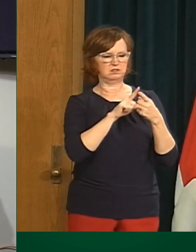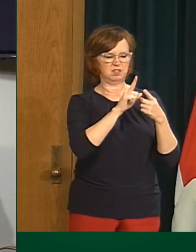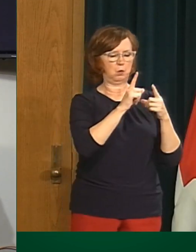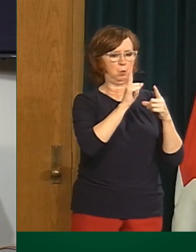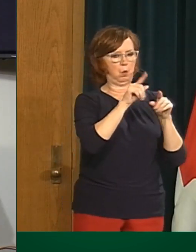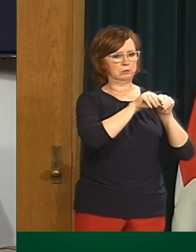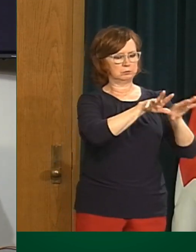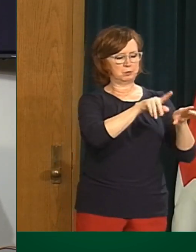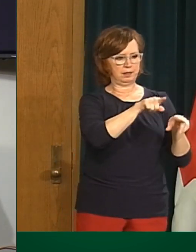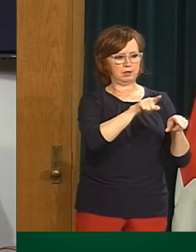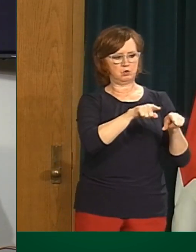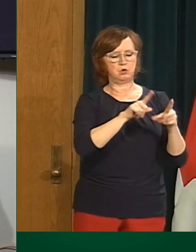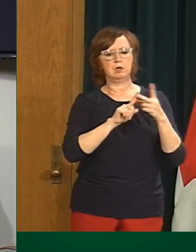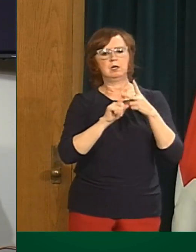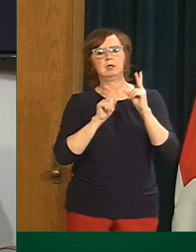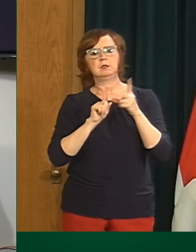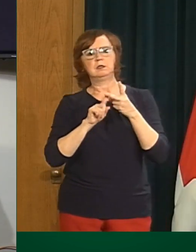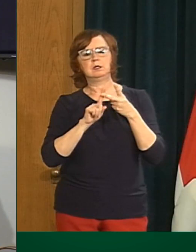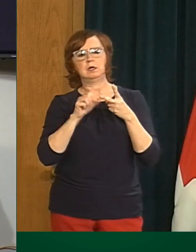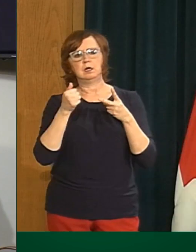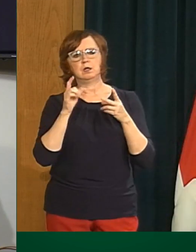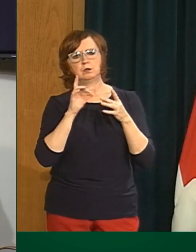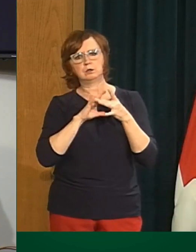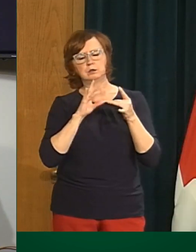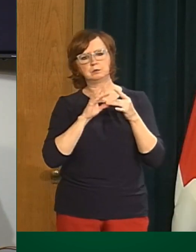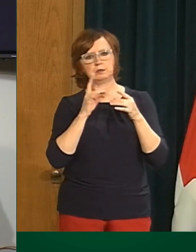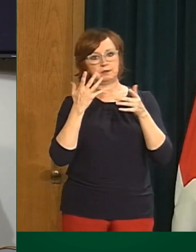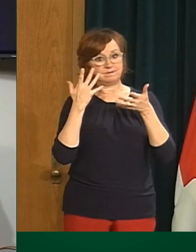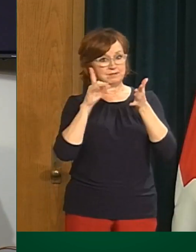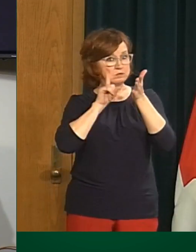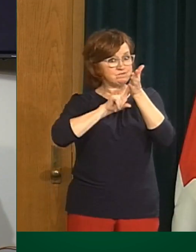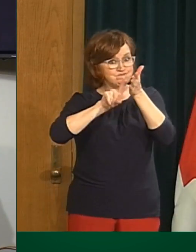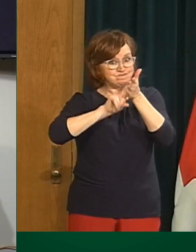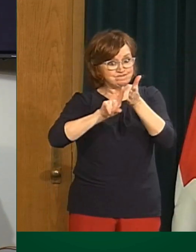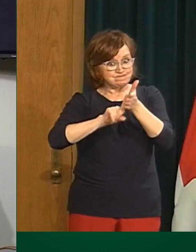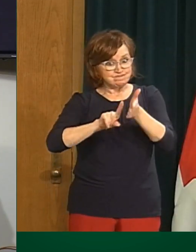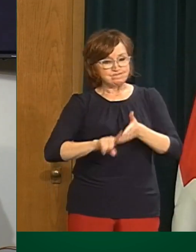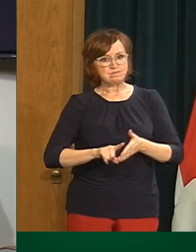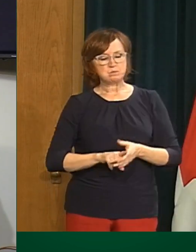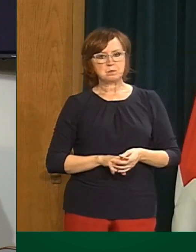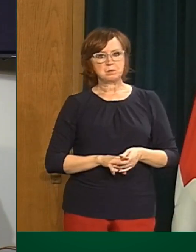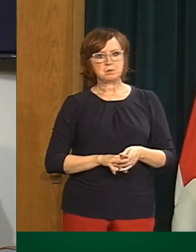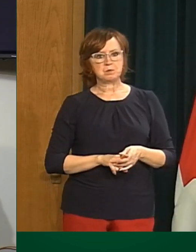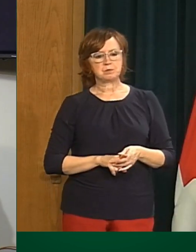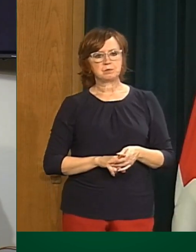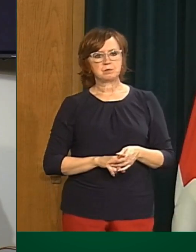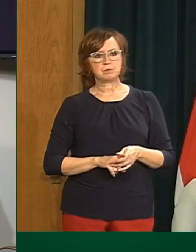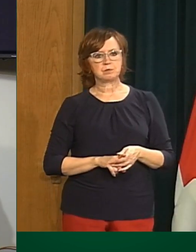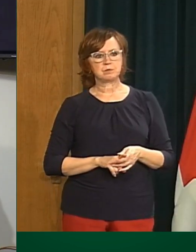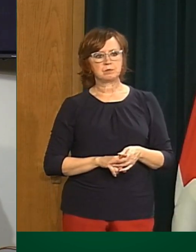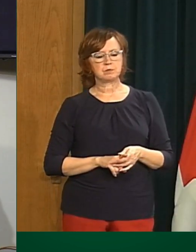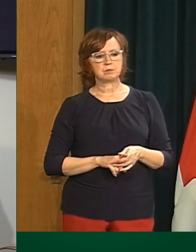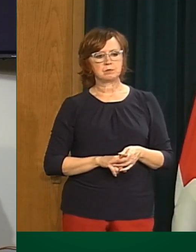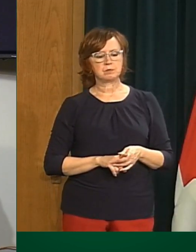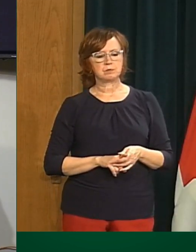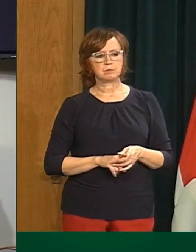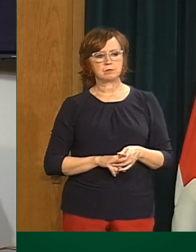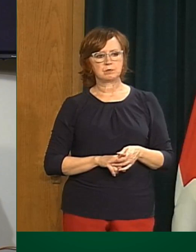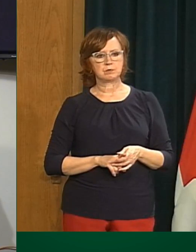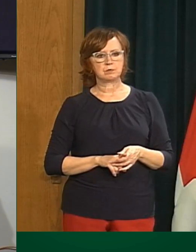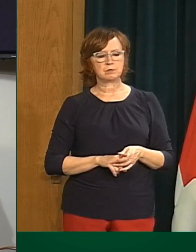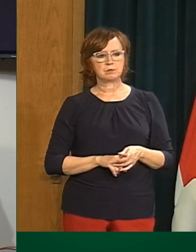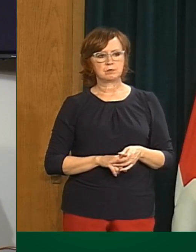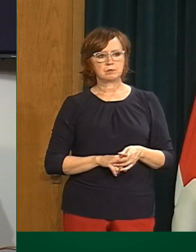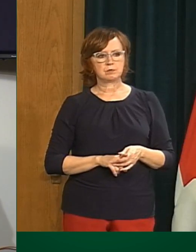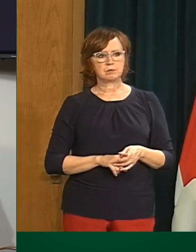thing is we went through the contact tracing, and we have also increased